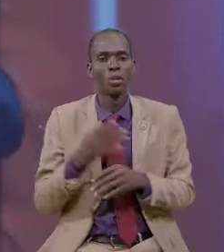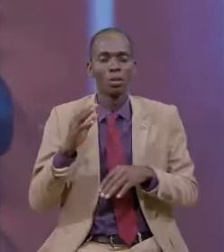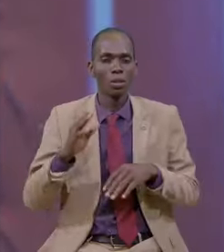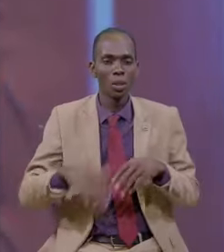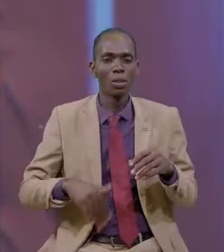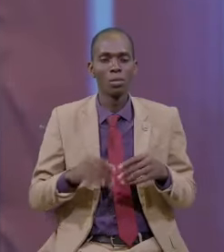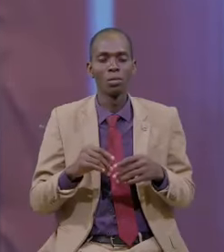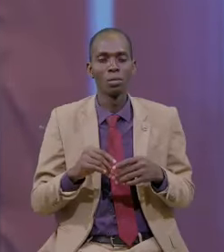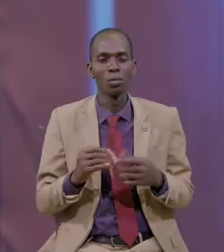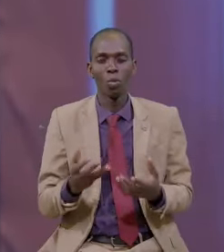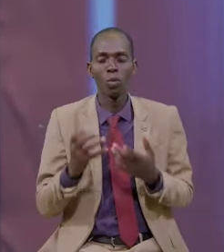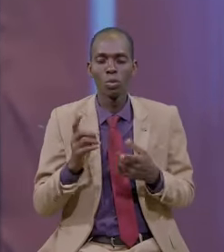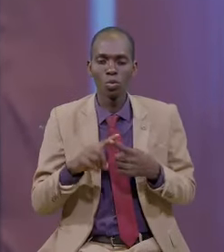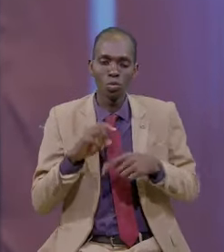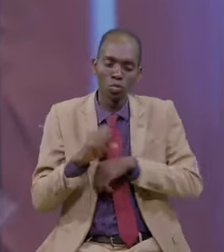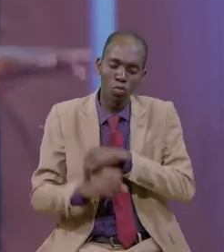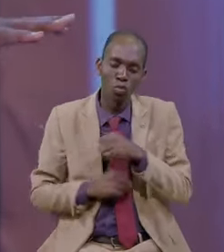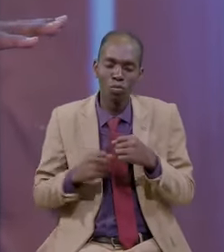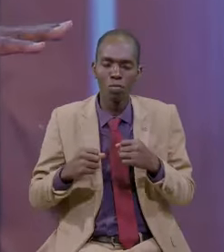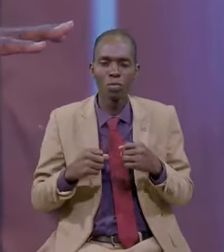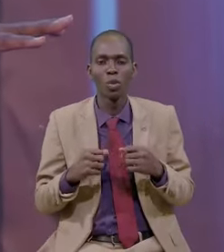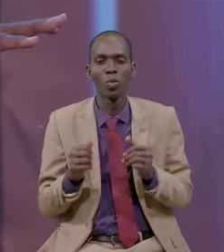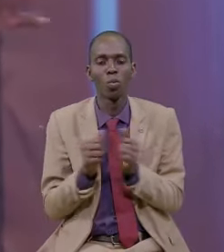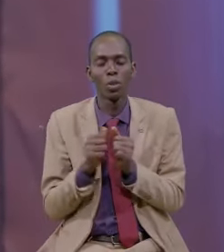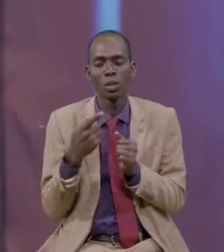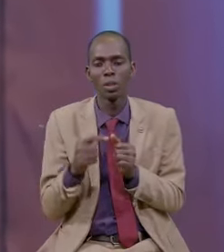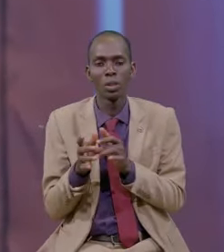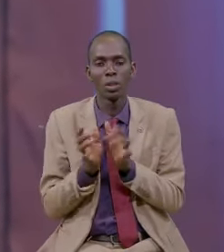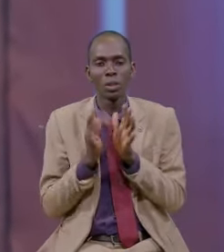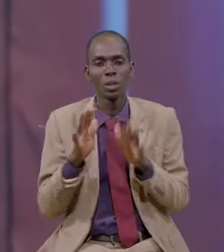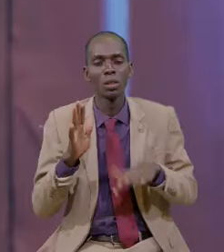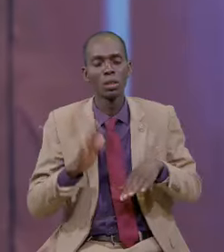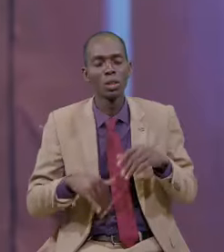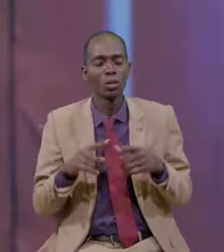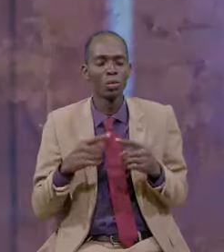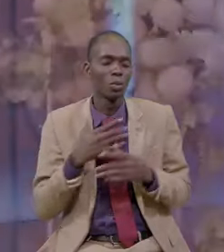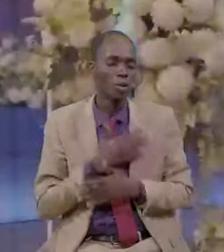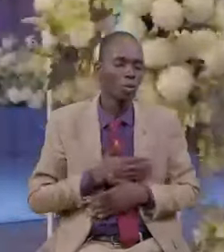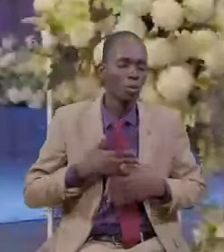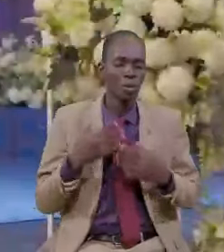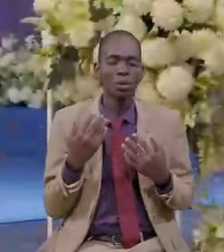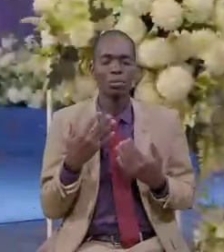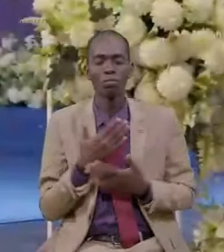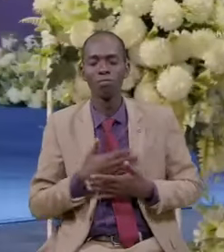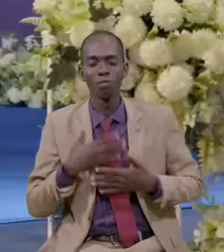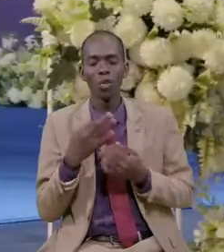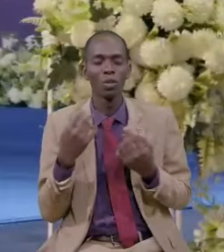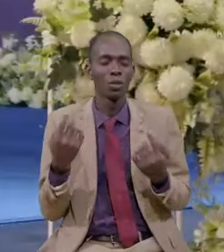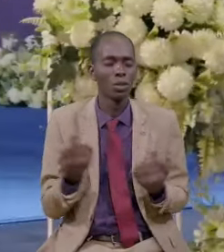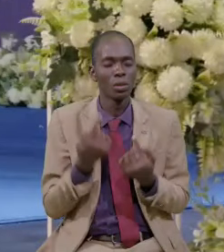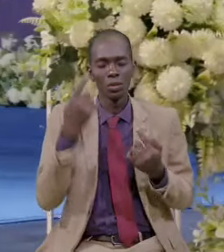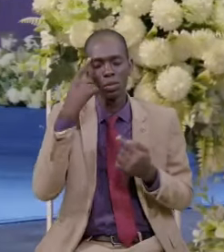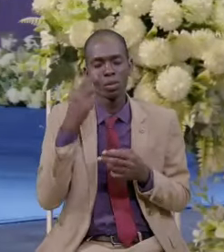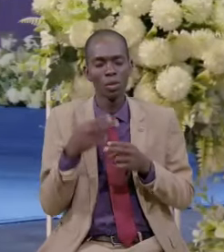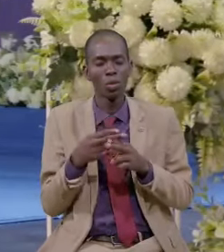The faith that made Daniel to go to the lion's den, you want to cast me to the lion's den because